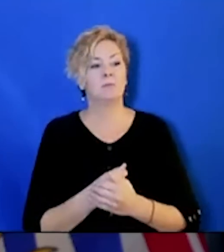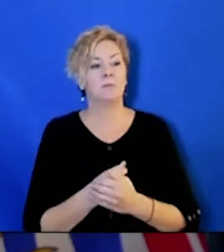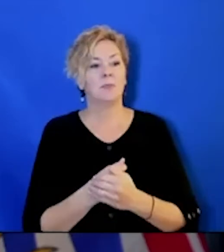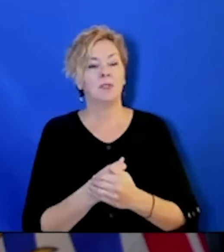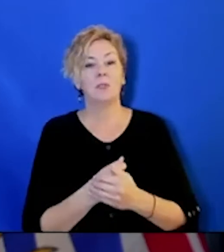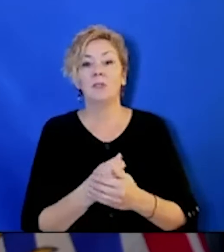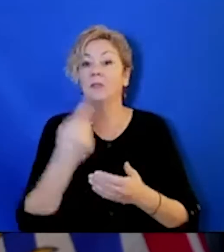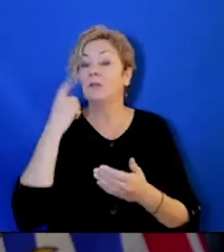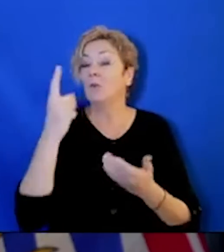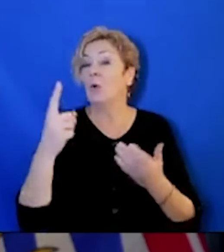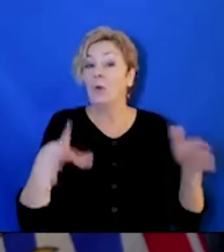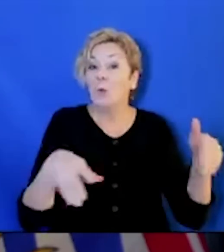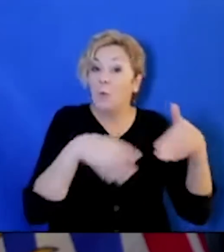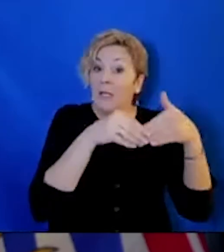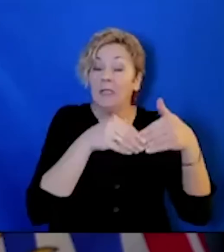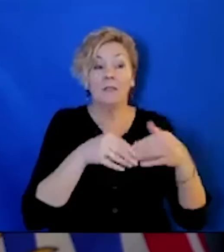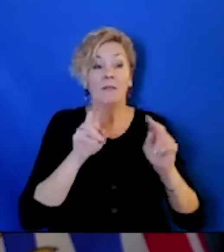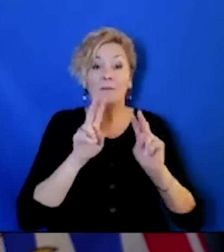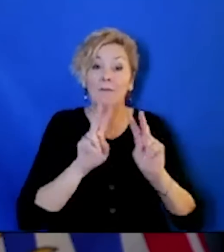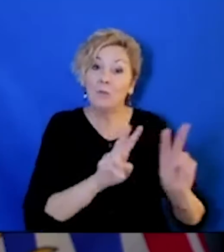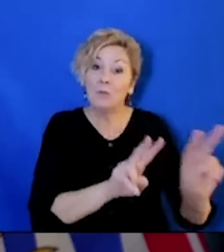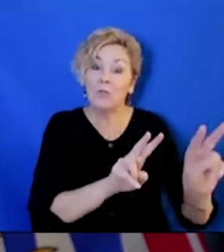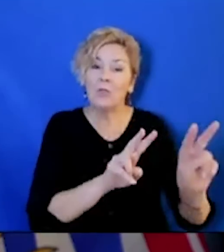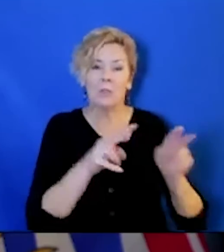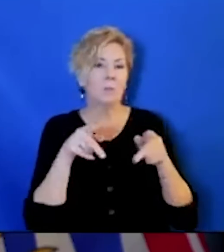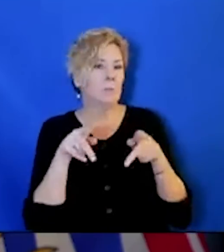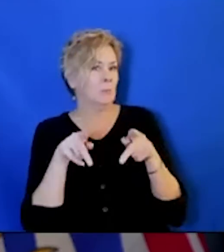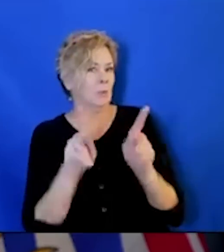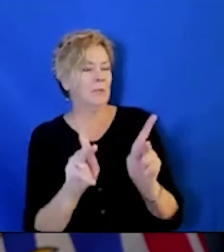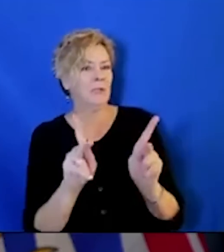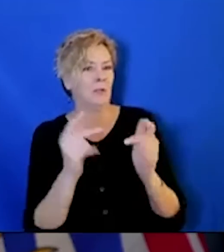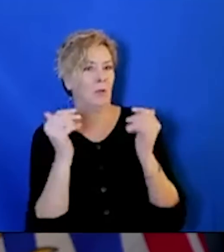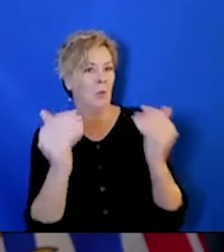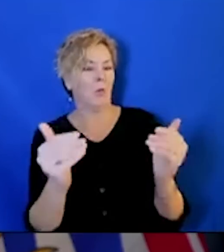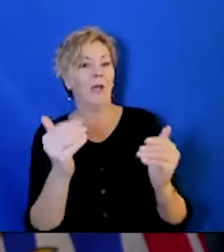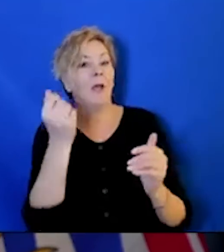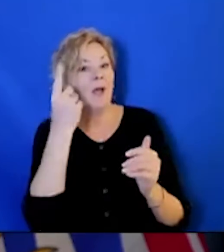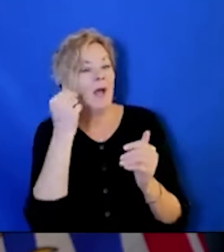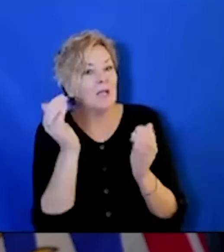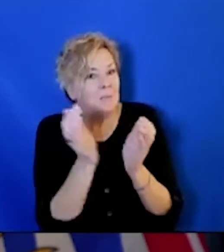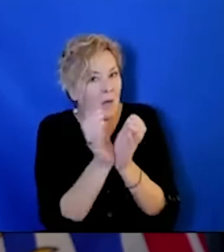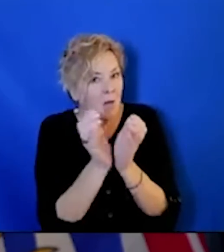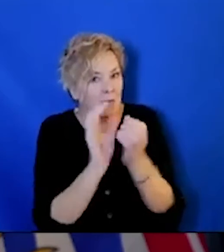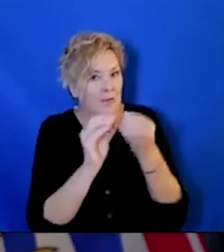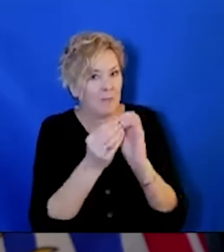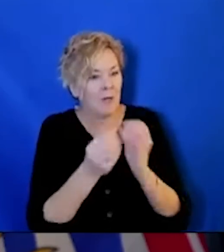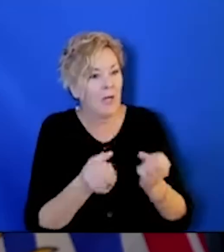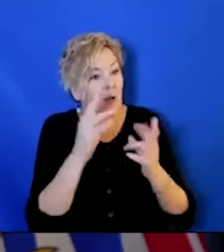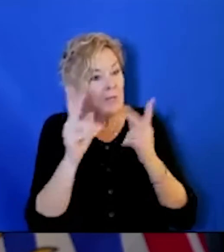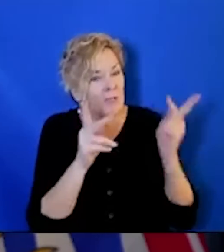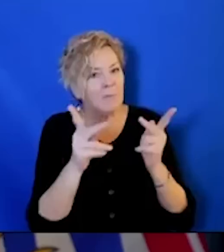can be done with adequate protections in place, small numbers in places like churches, in